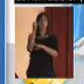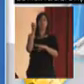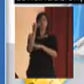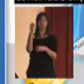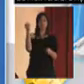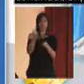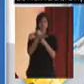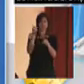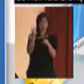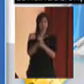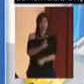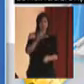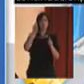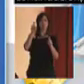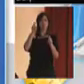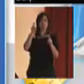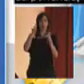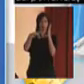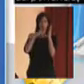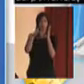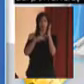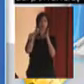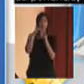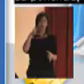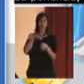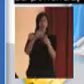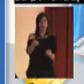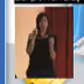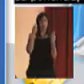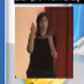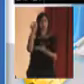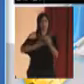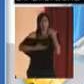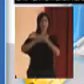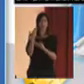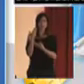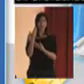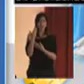to do his presentation, Educational Work in the Computer for